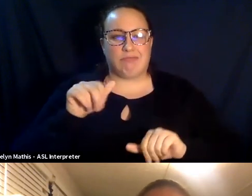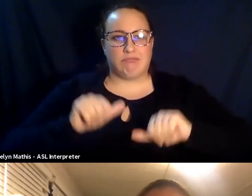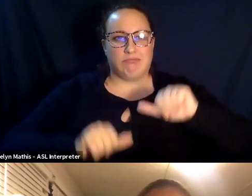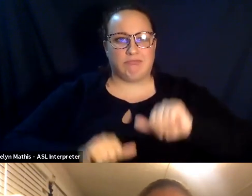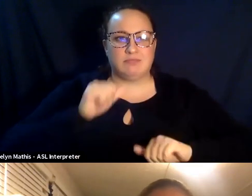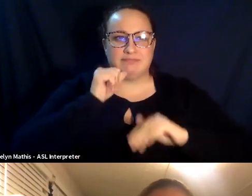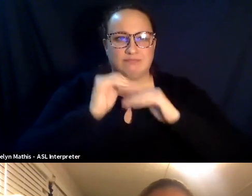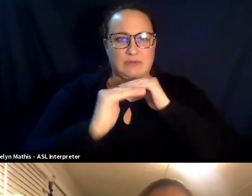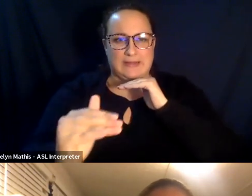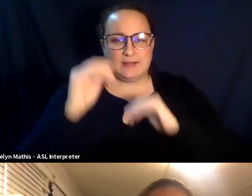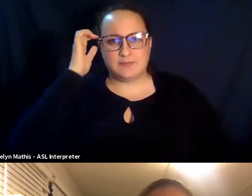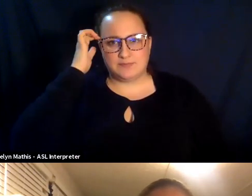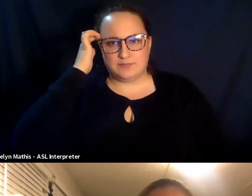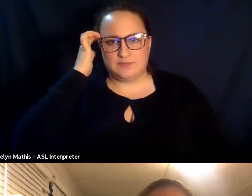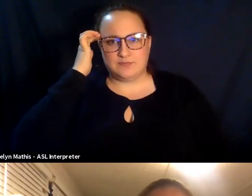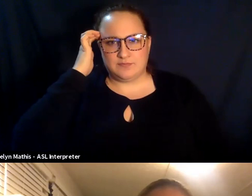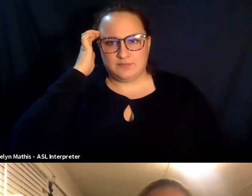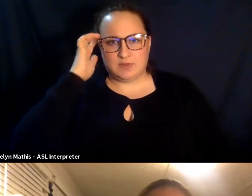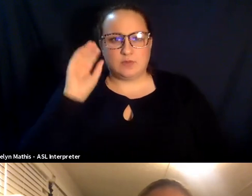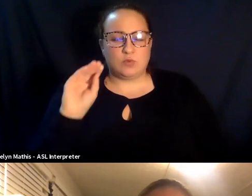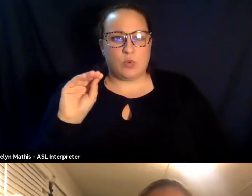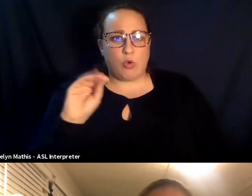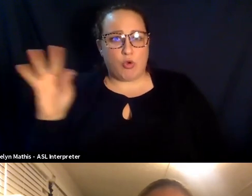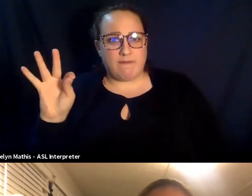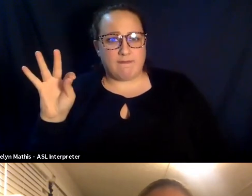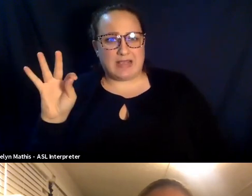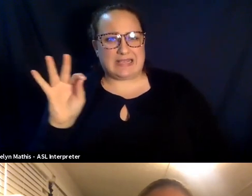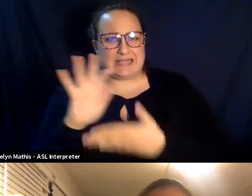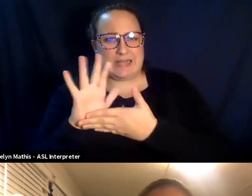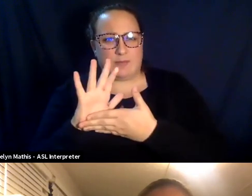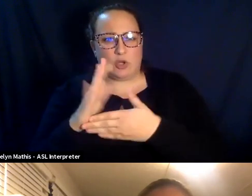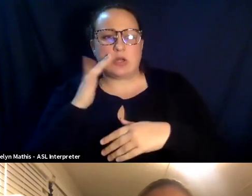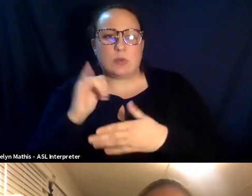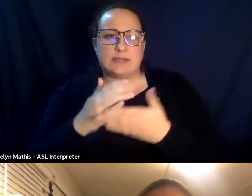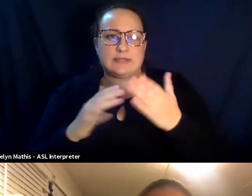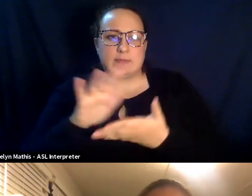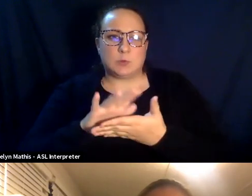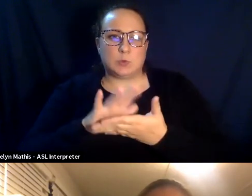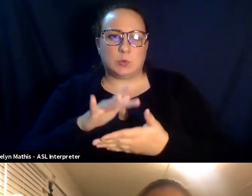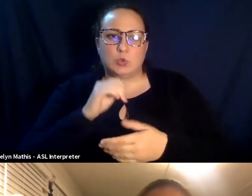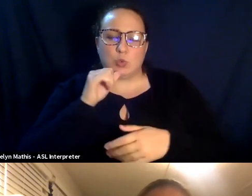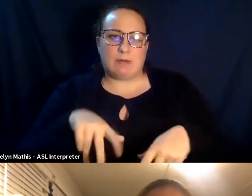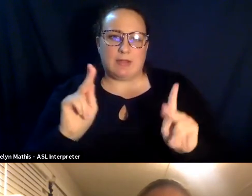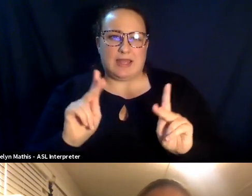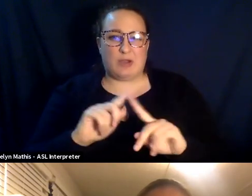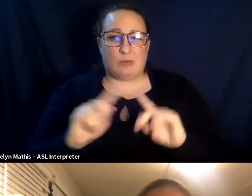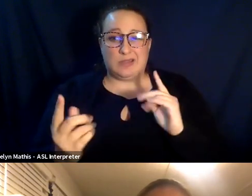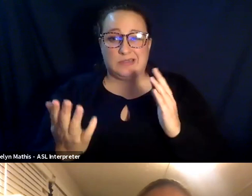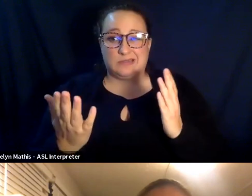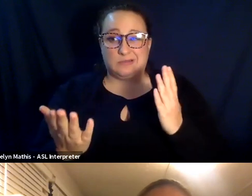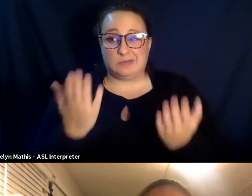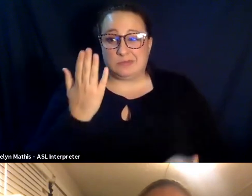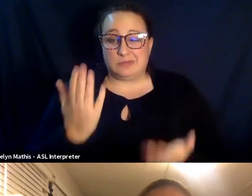So being able to turn your camera off, I know some schools don't allow that, but maybe that might be one of the things that you